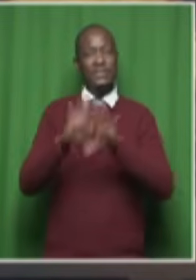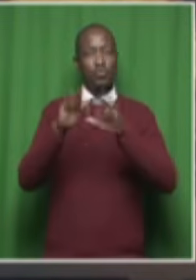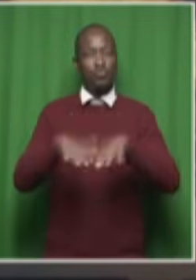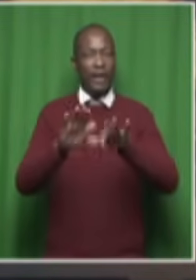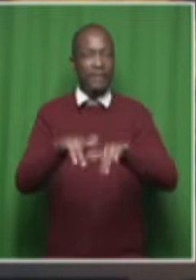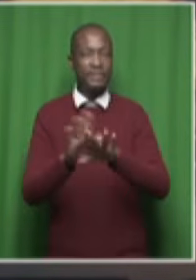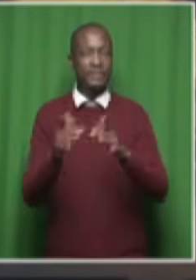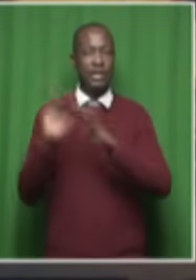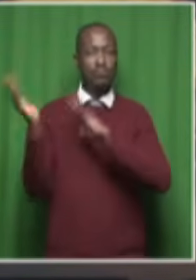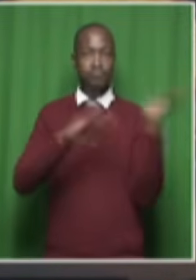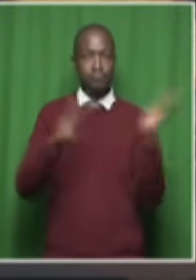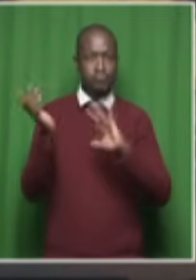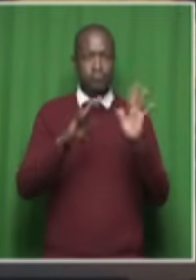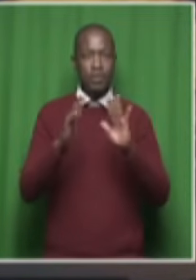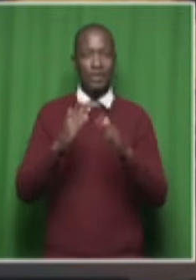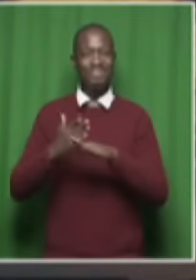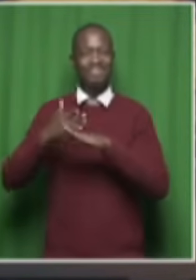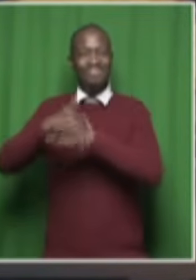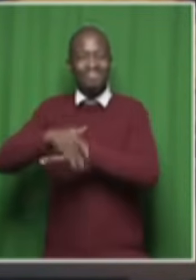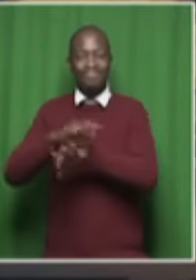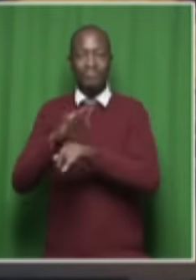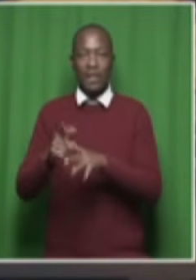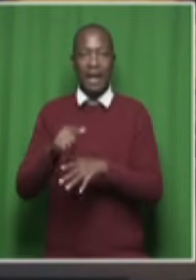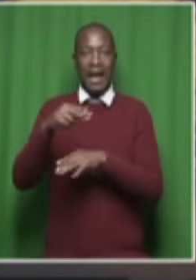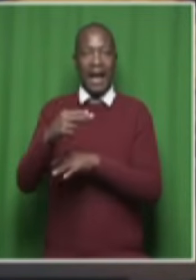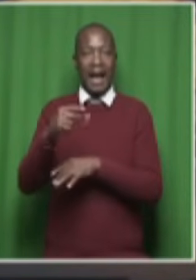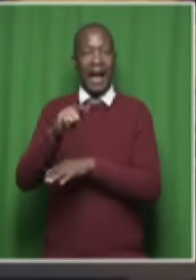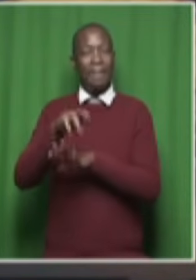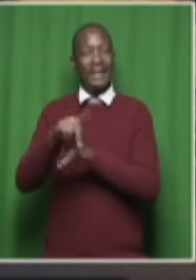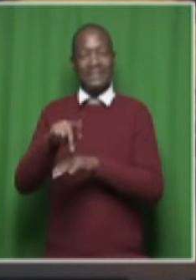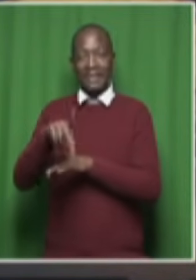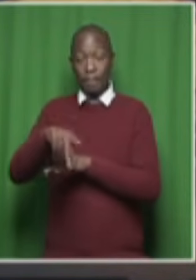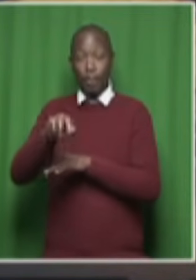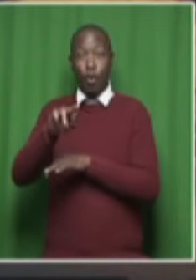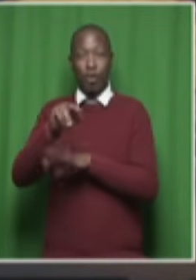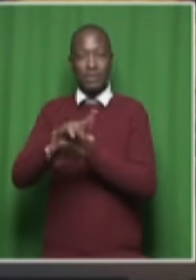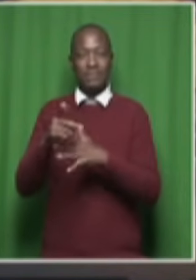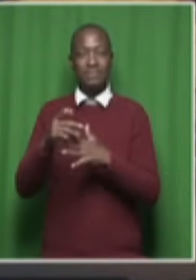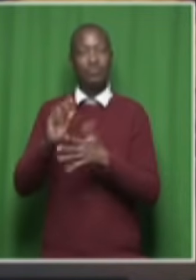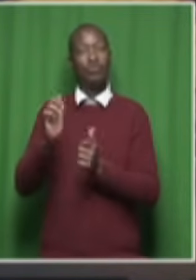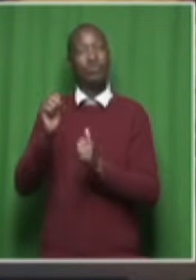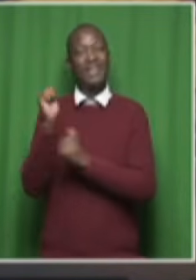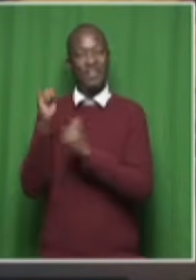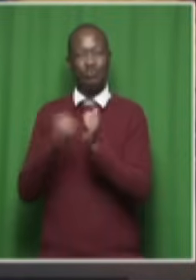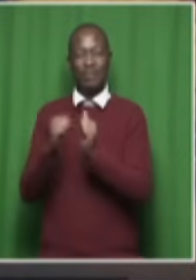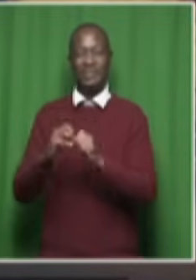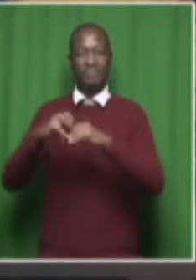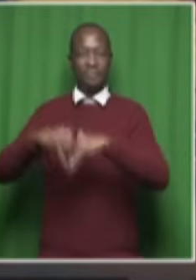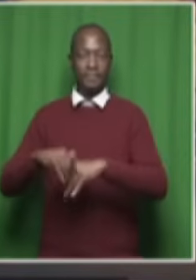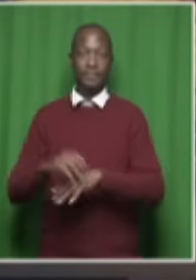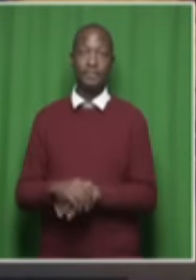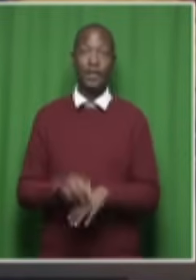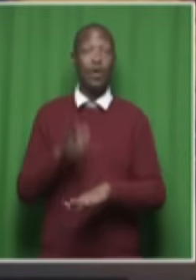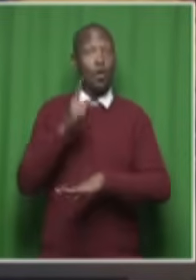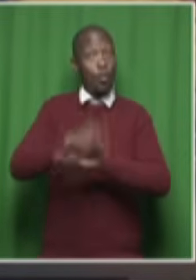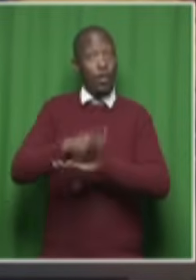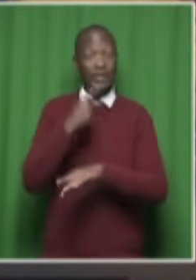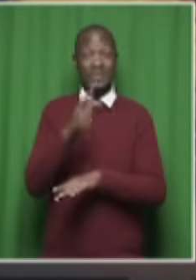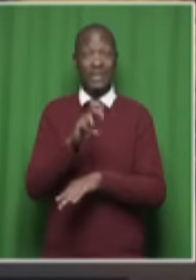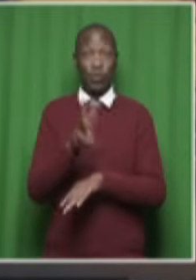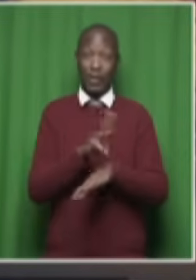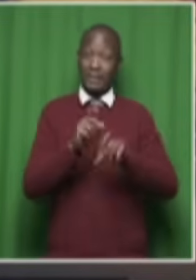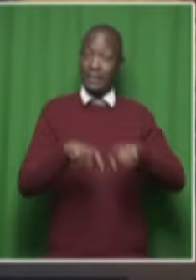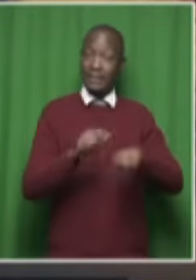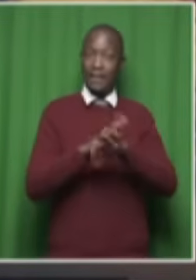potential to disrupt small harbours and ports, causing damage to coastal infrastructure. Now, the warning comes as the Western Cape is reeling